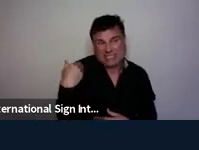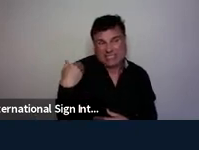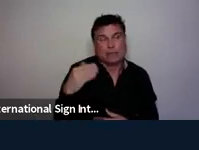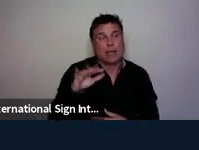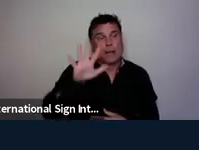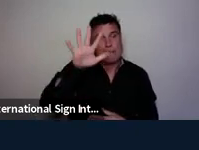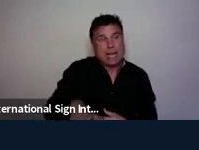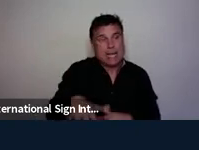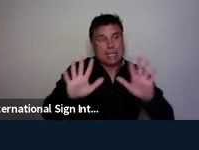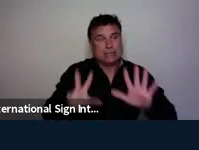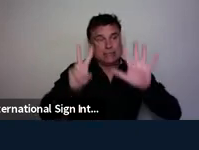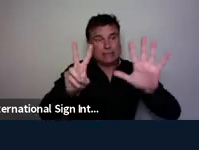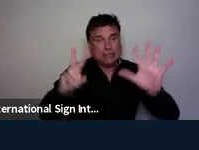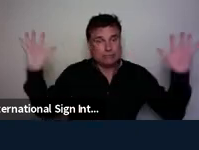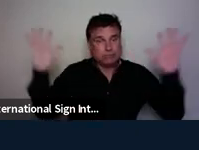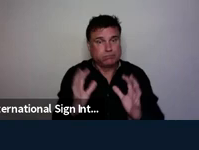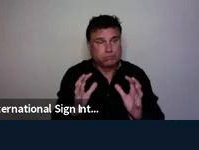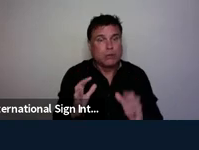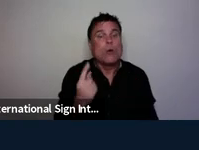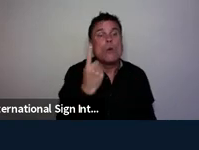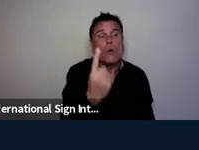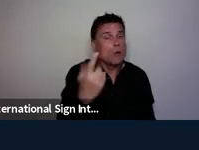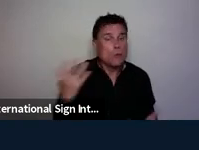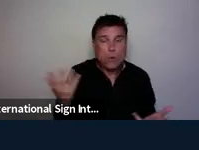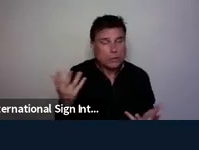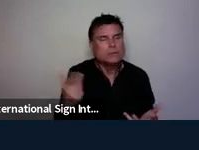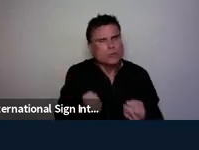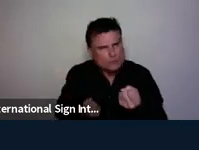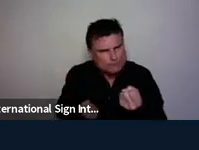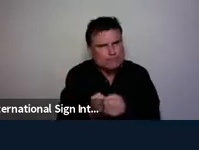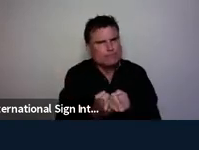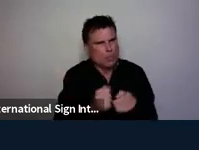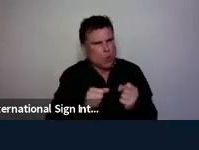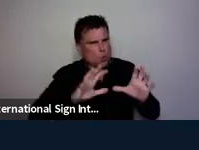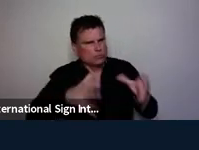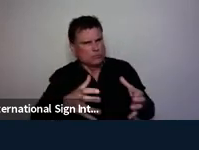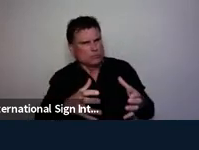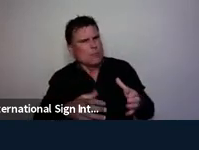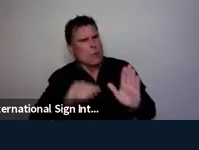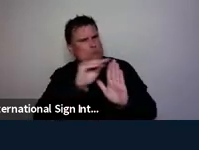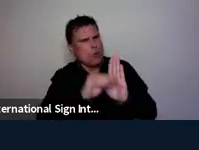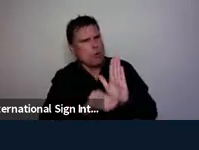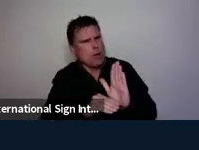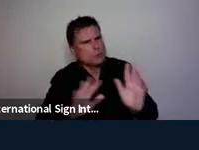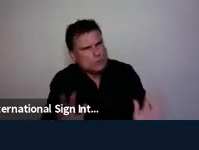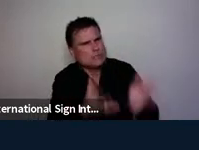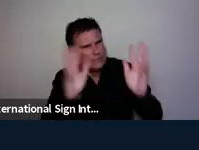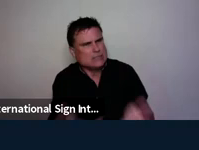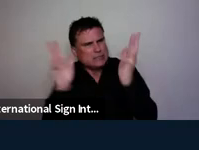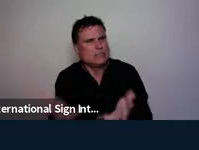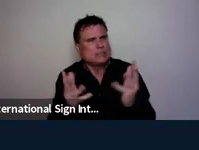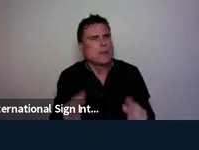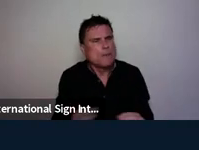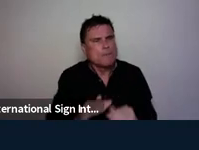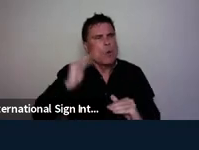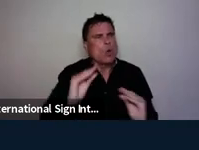one of the things that we can do is just to support these types of initiatives in order to bring the voices of youth.